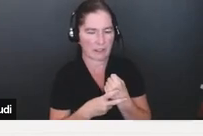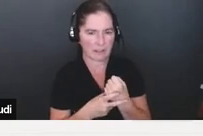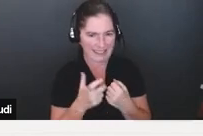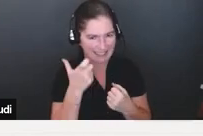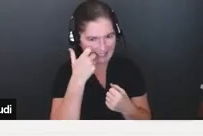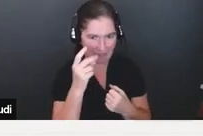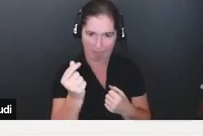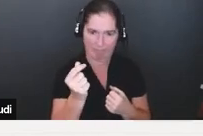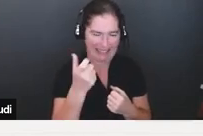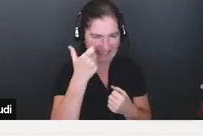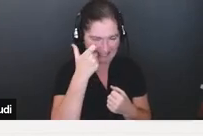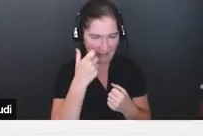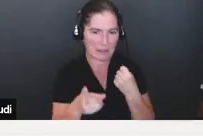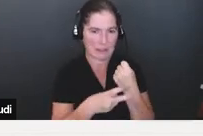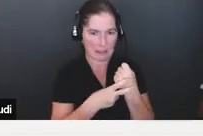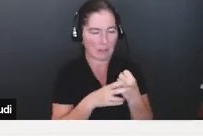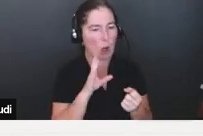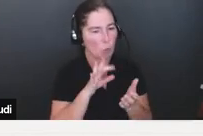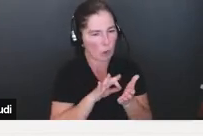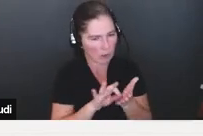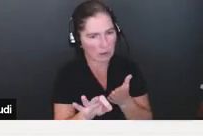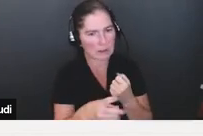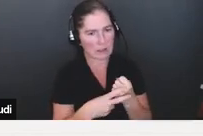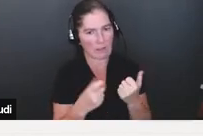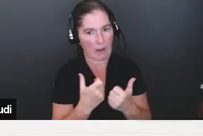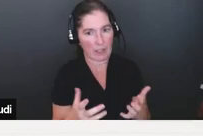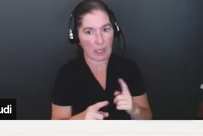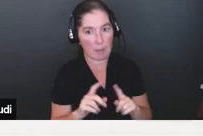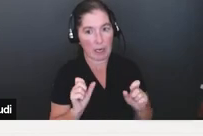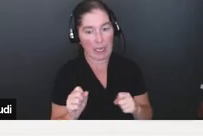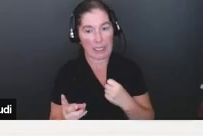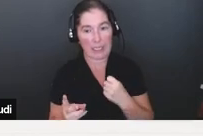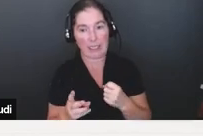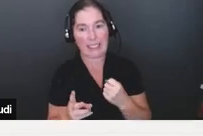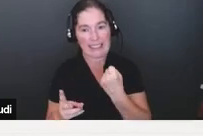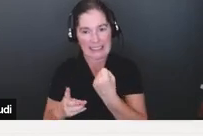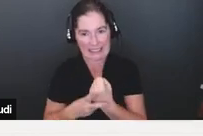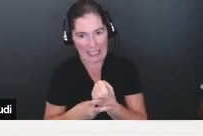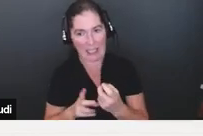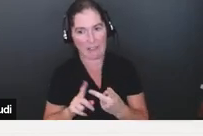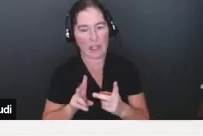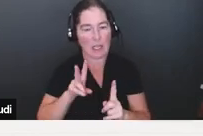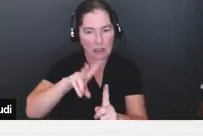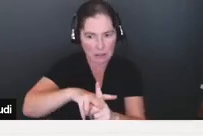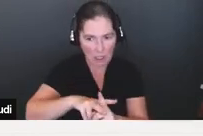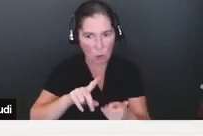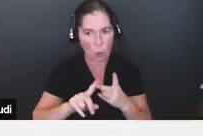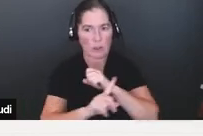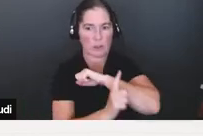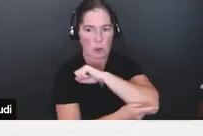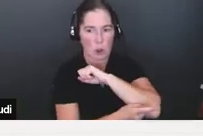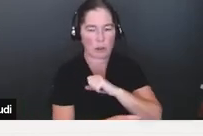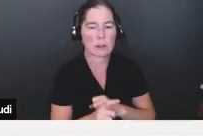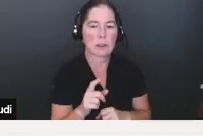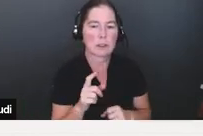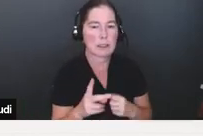ago. So I know that it will keep track of things, but I do have the option to save now, assign, or discard. And to save just means that